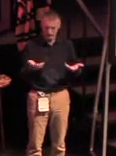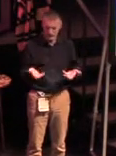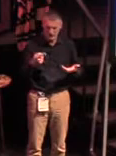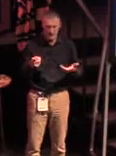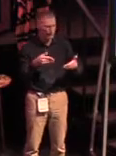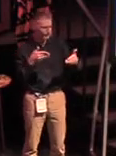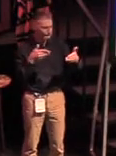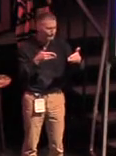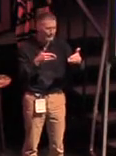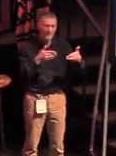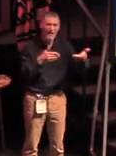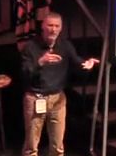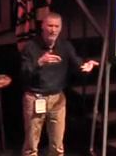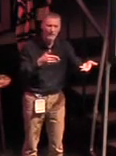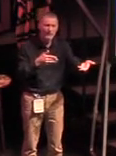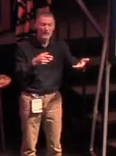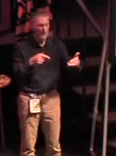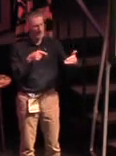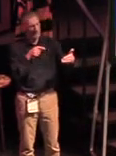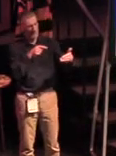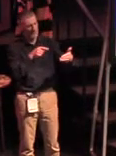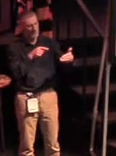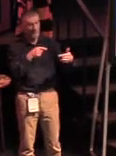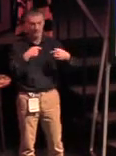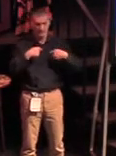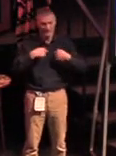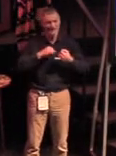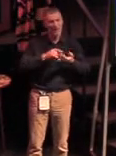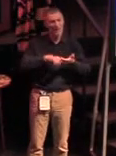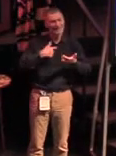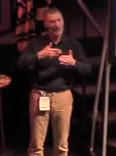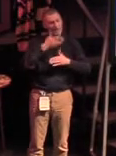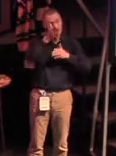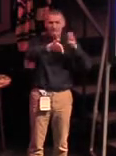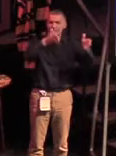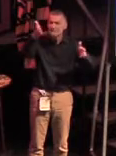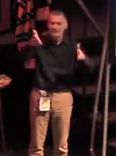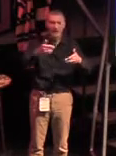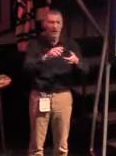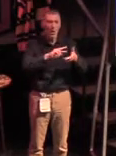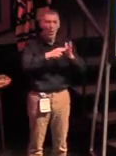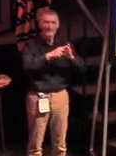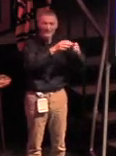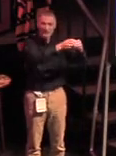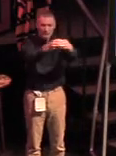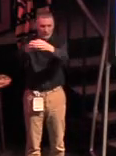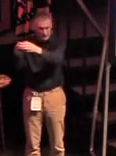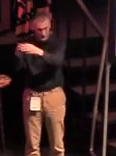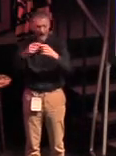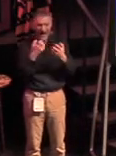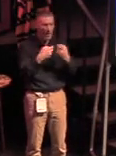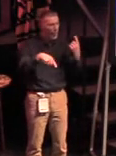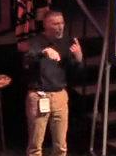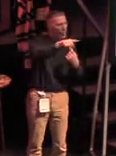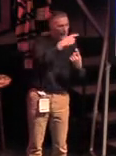We now go out and deliver training and advise organizations on how to find young